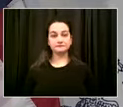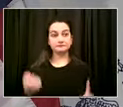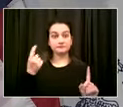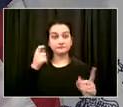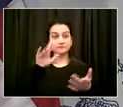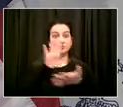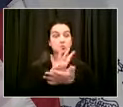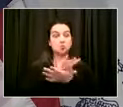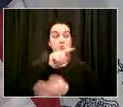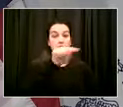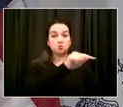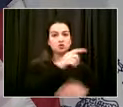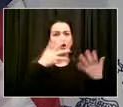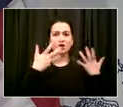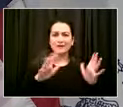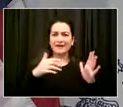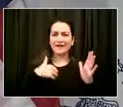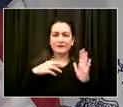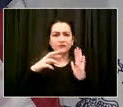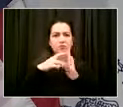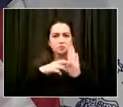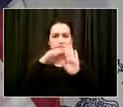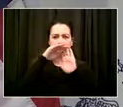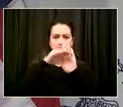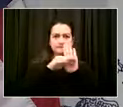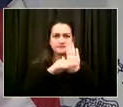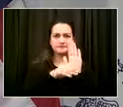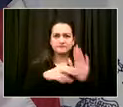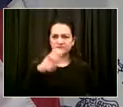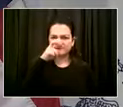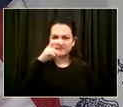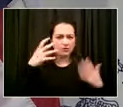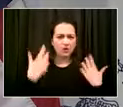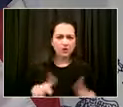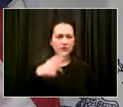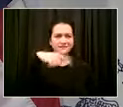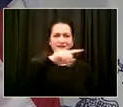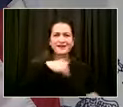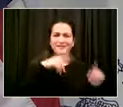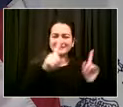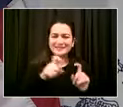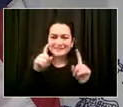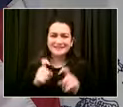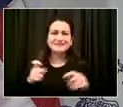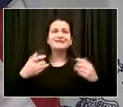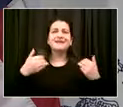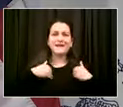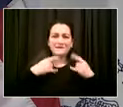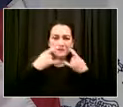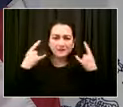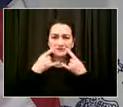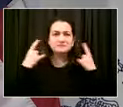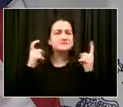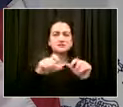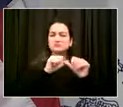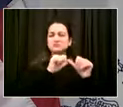sector workplaces. These are working. So we'll apply them very consistently in public workplaces as well. Go